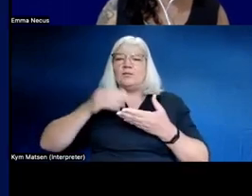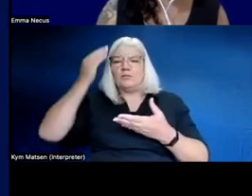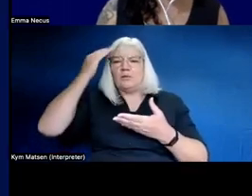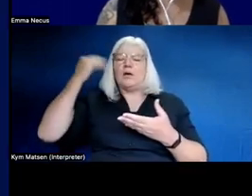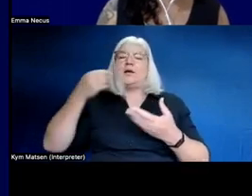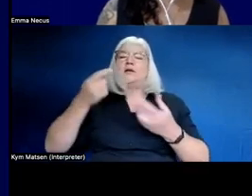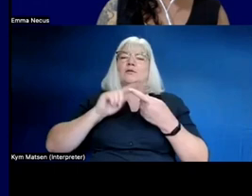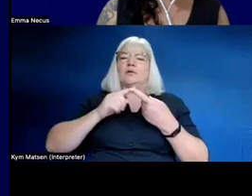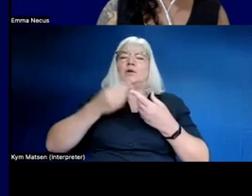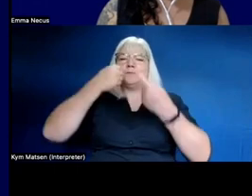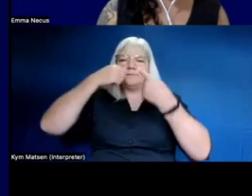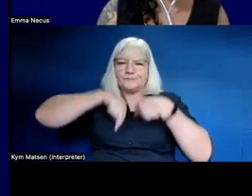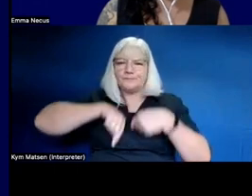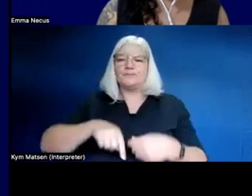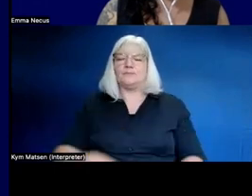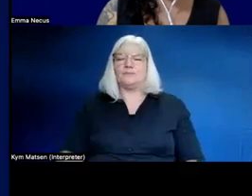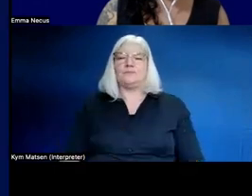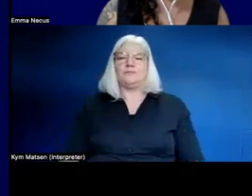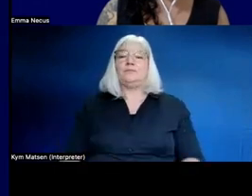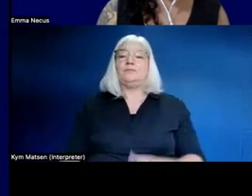So the key strategies here